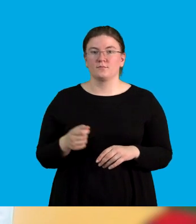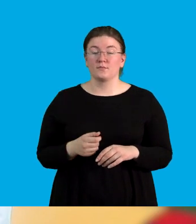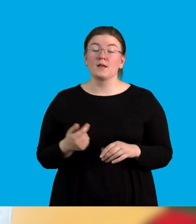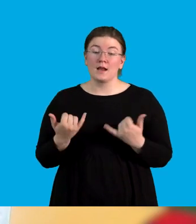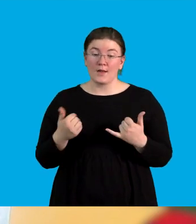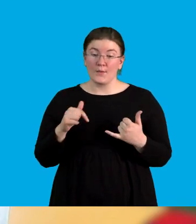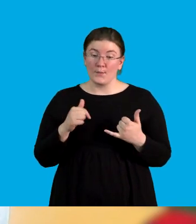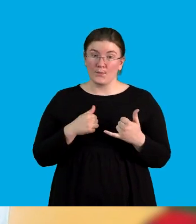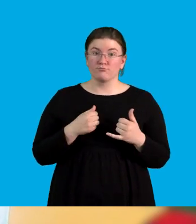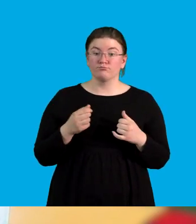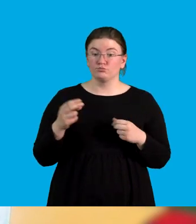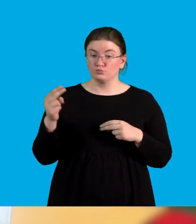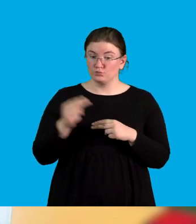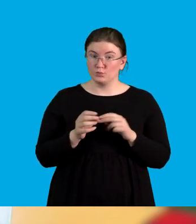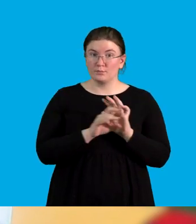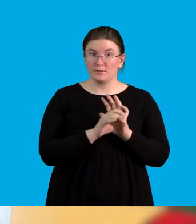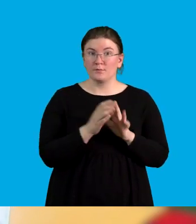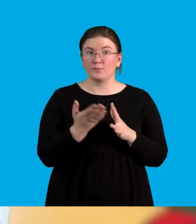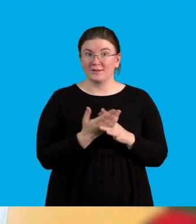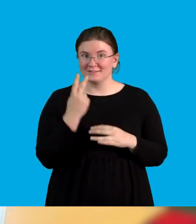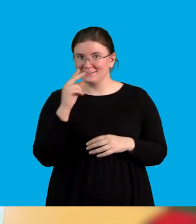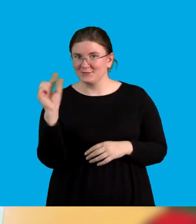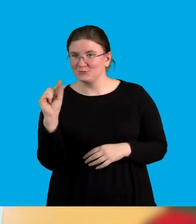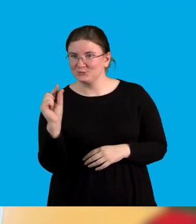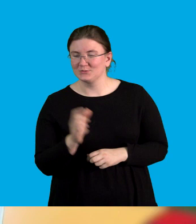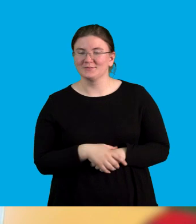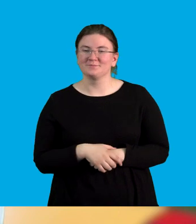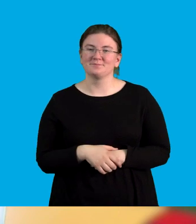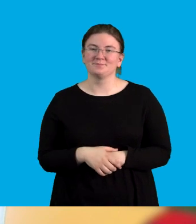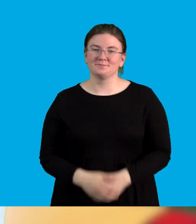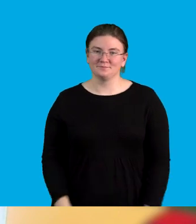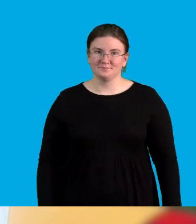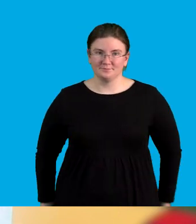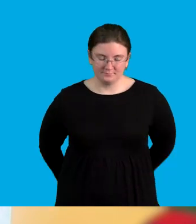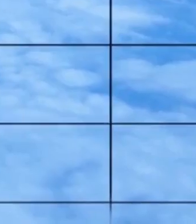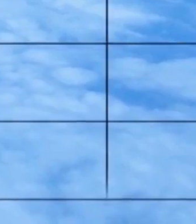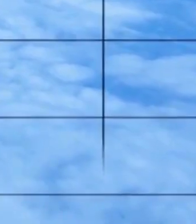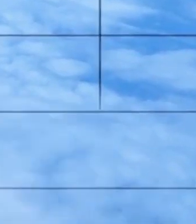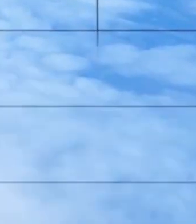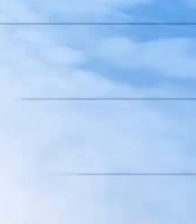Let us take a short ad break, and I will see you soon.